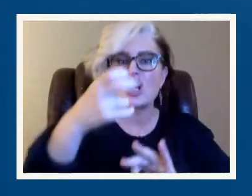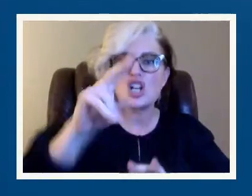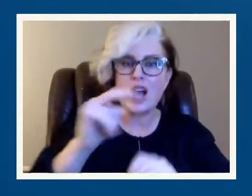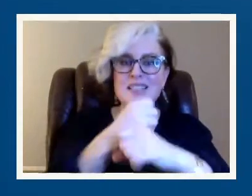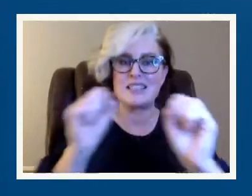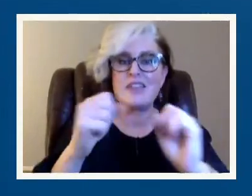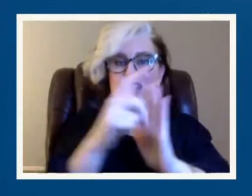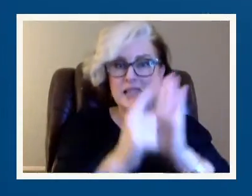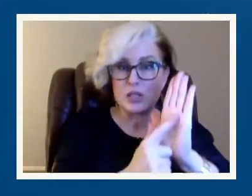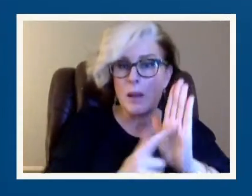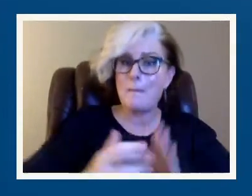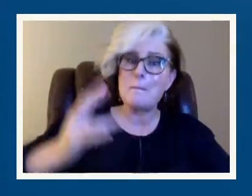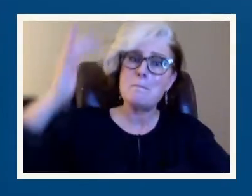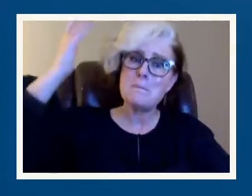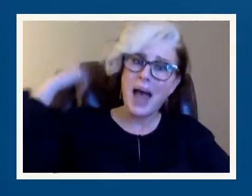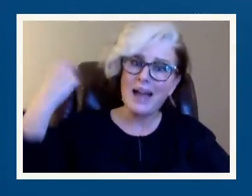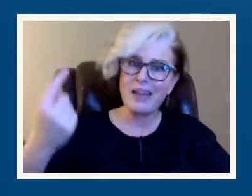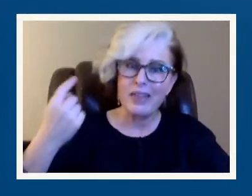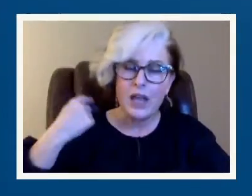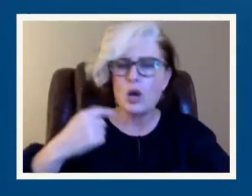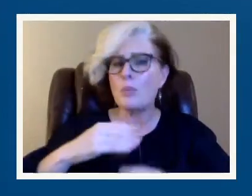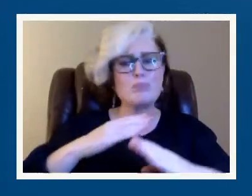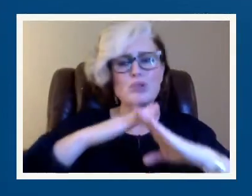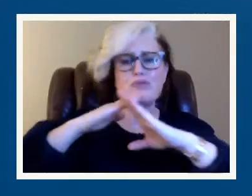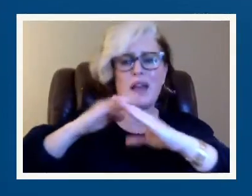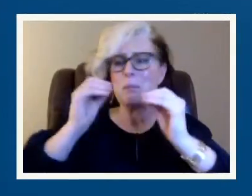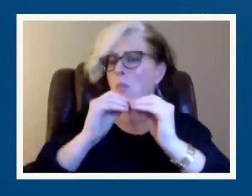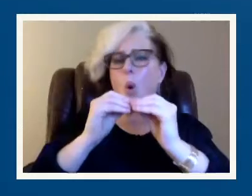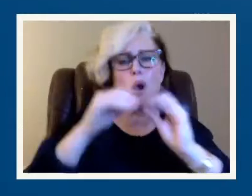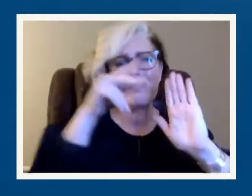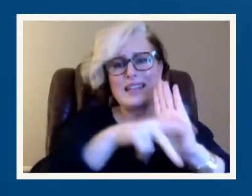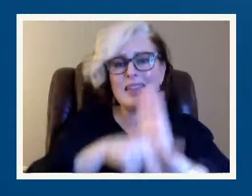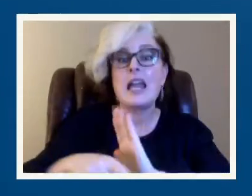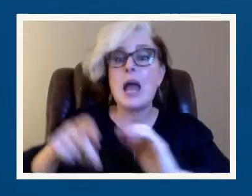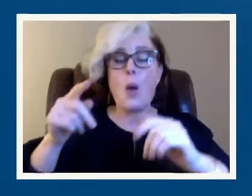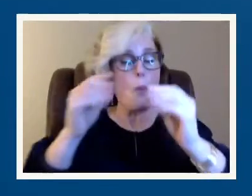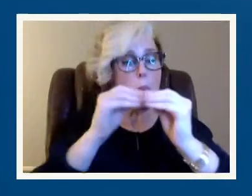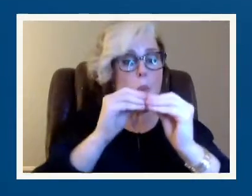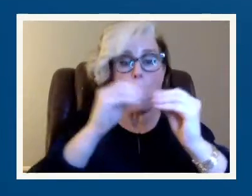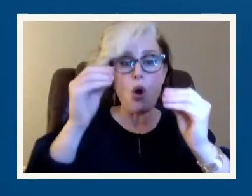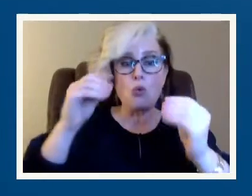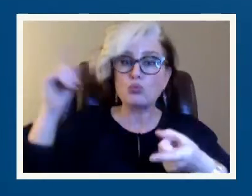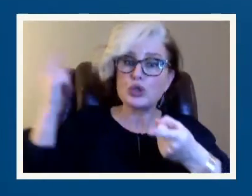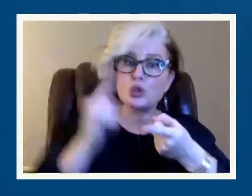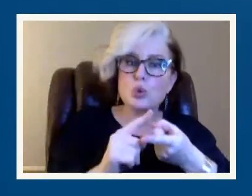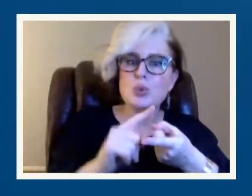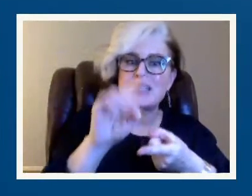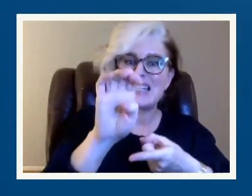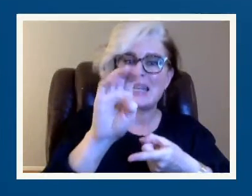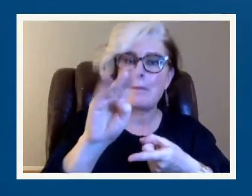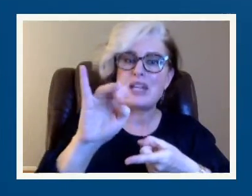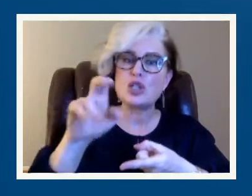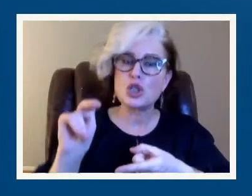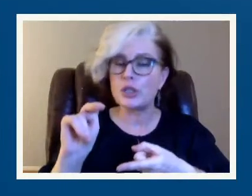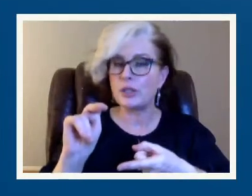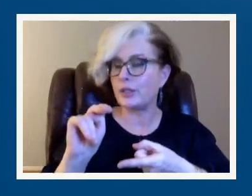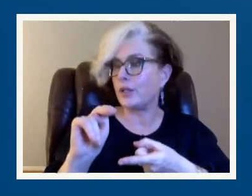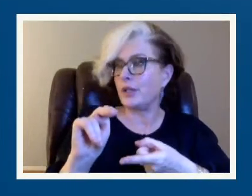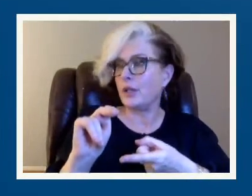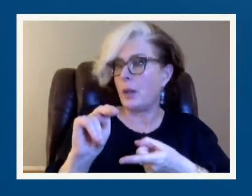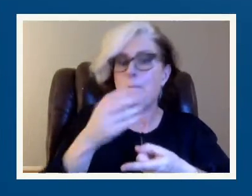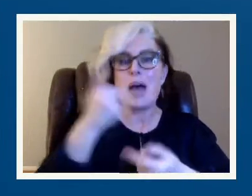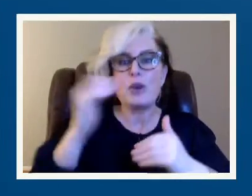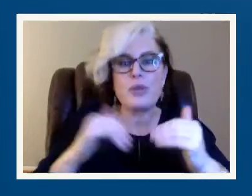legislation back then to prevent more deaths. Imagine if we'd been able to reduce our emissions even further than we